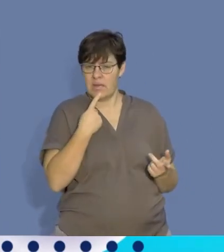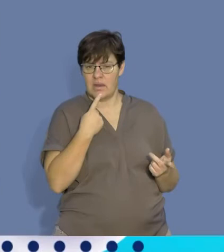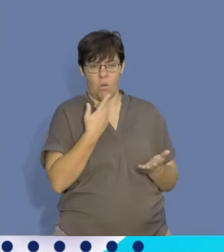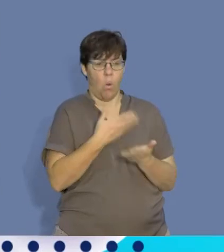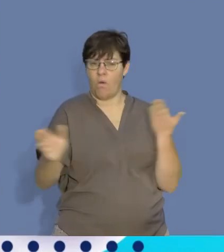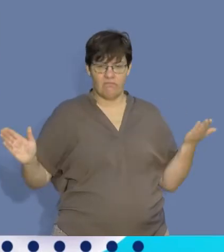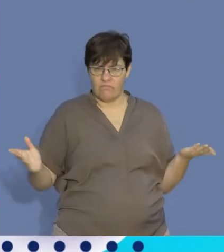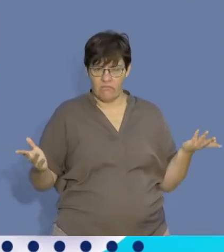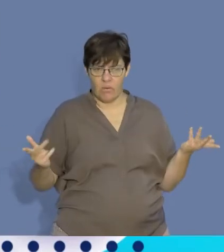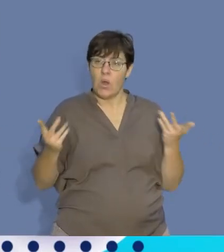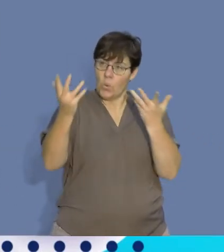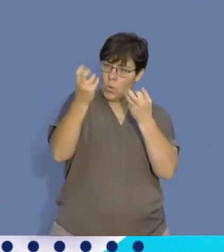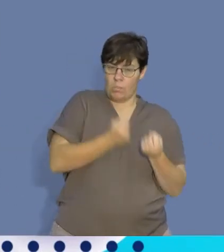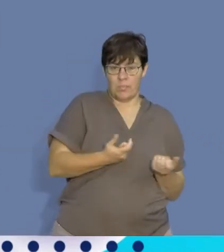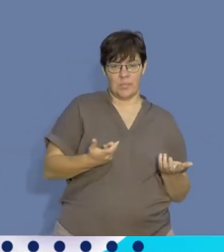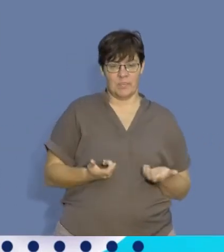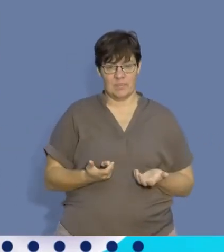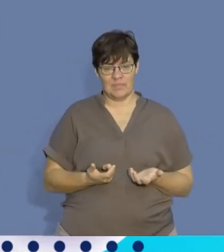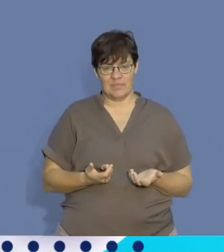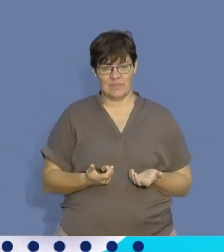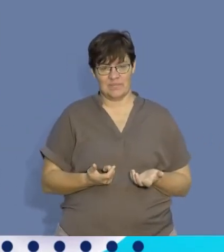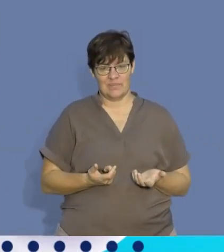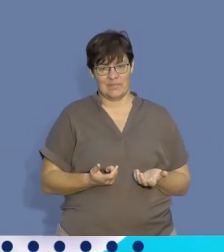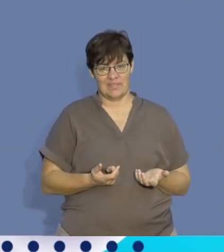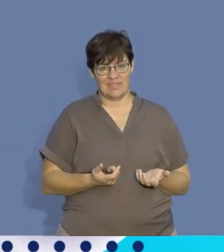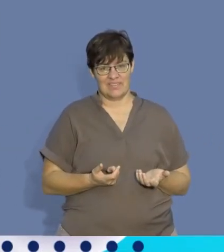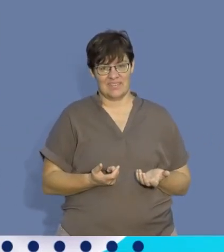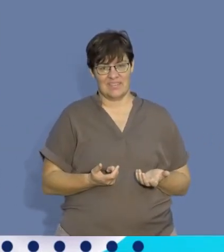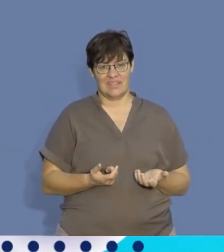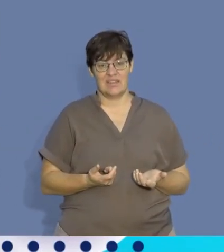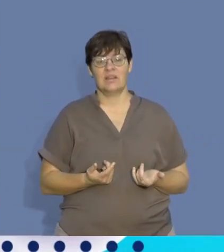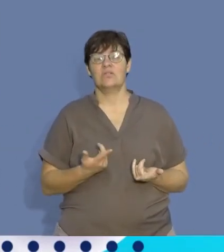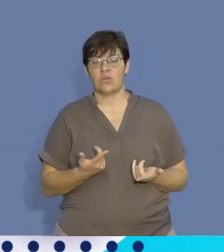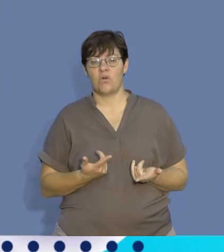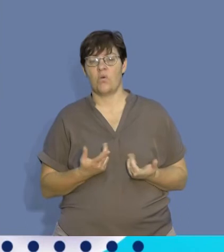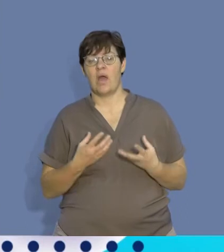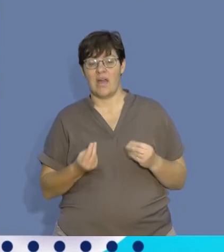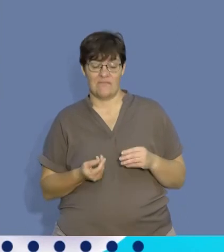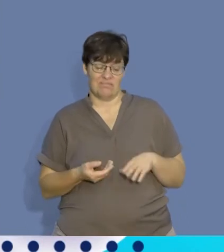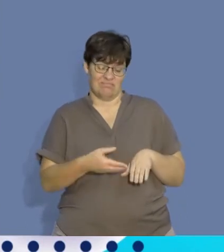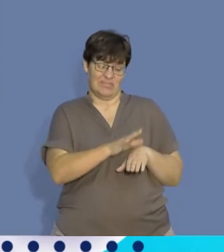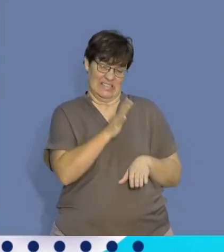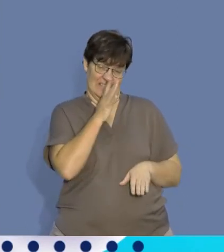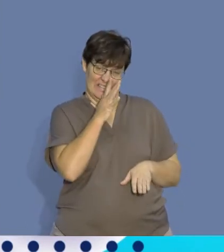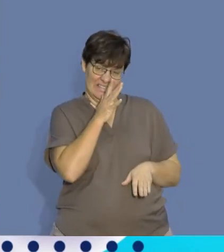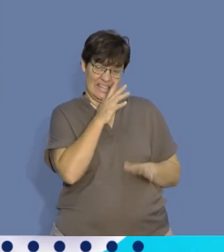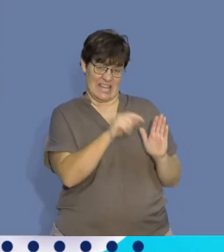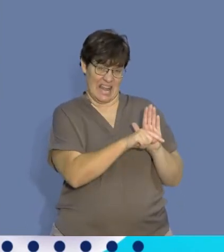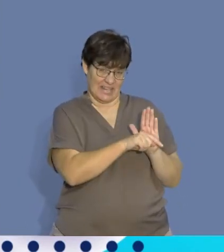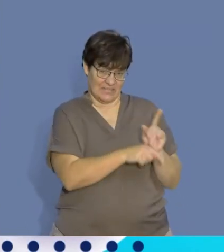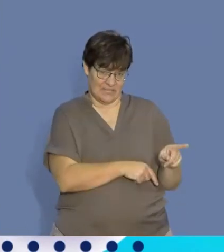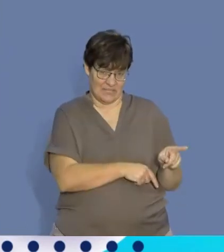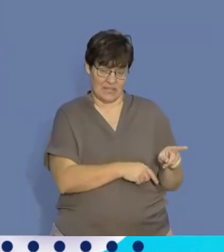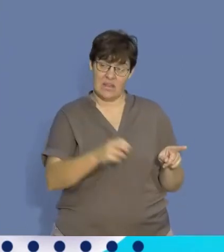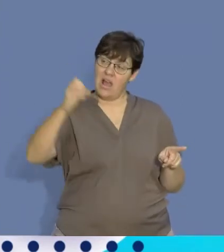want to go anywhere because they're attracted to the positive. So we have excess electrons so that when